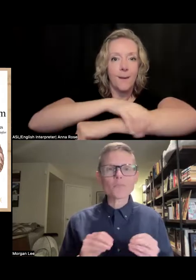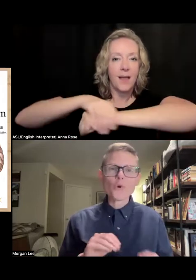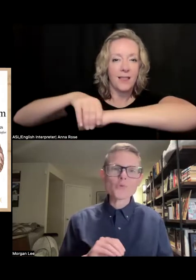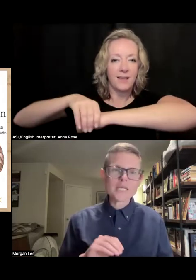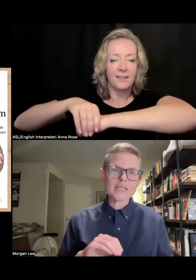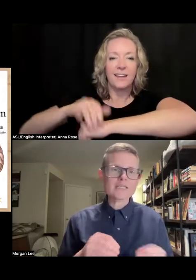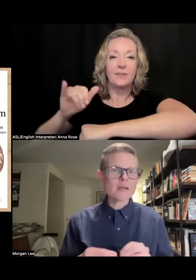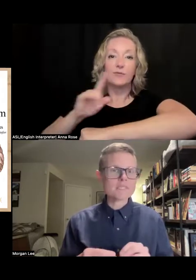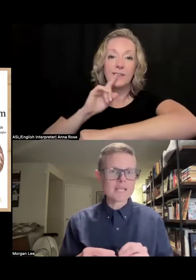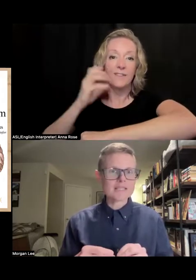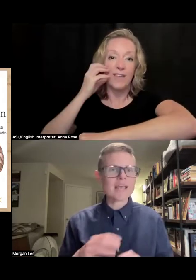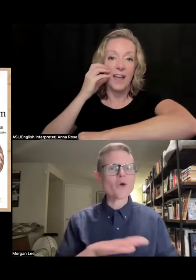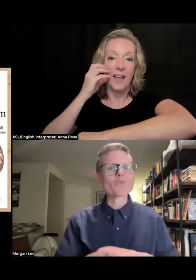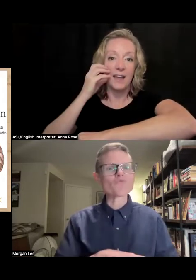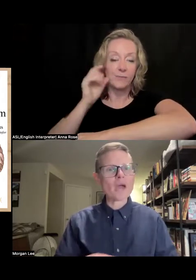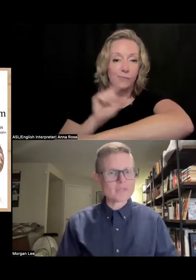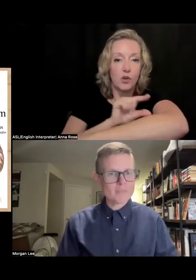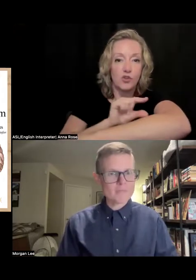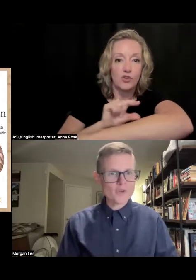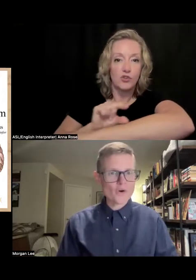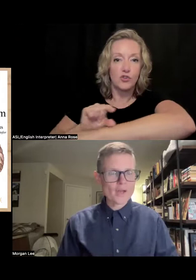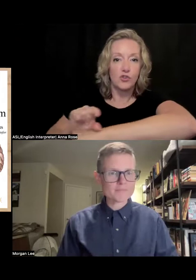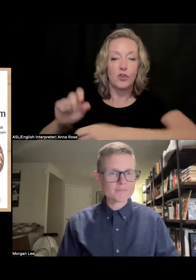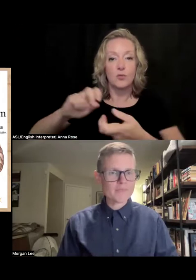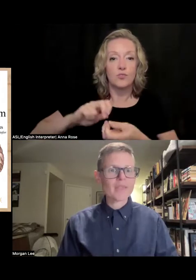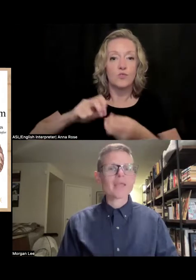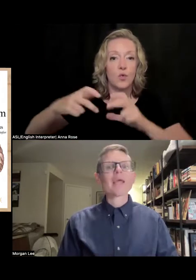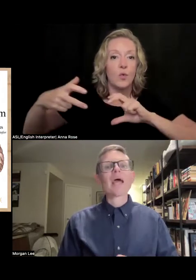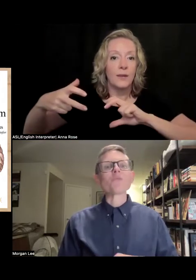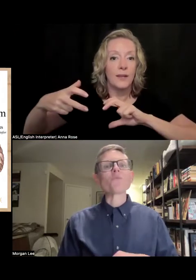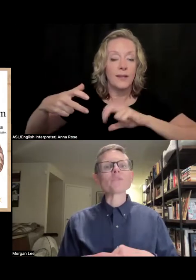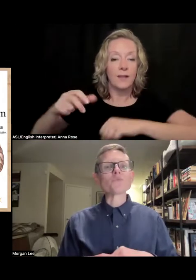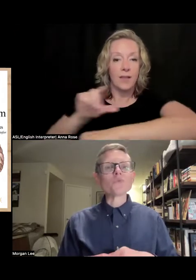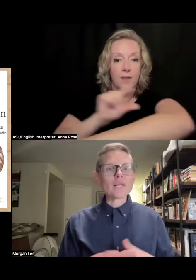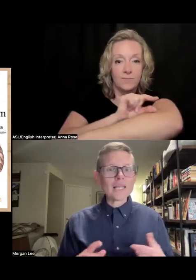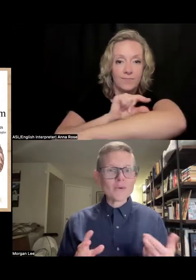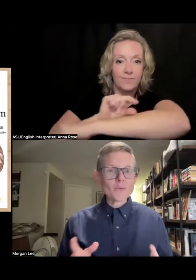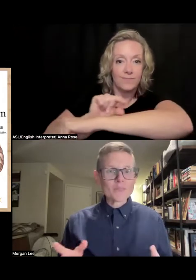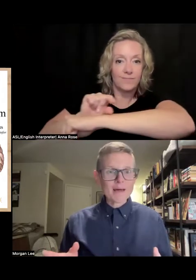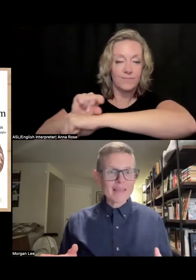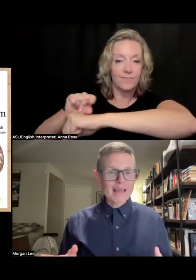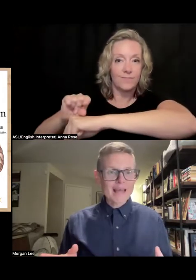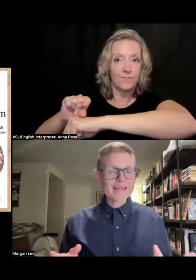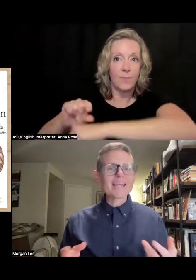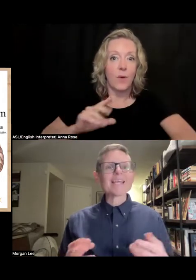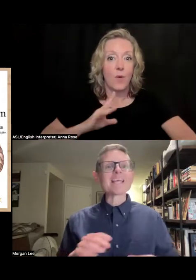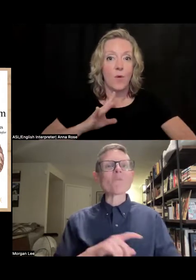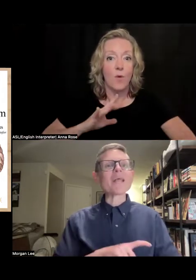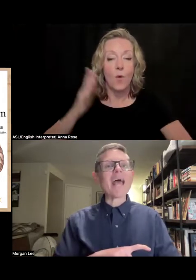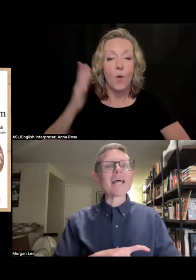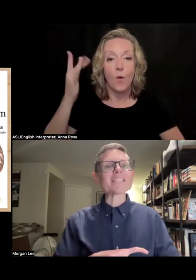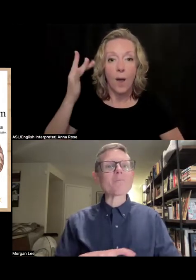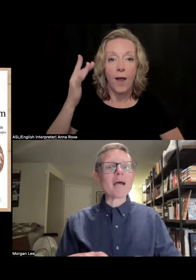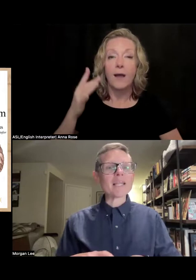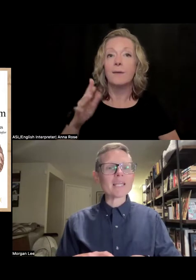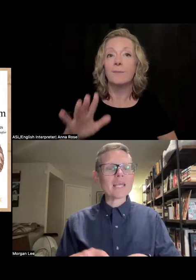fatty protein substance that goes right on top of the neuron. And what's really cool about that is that when